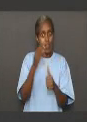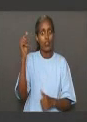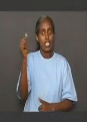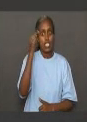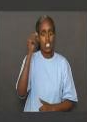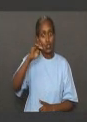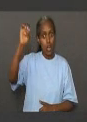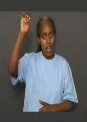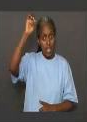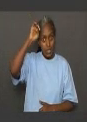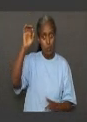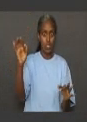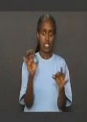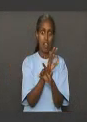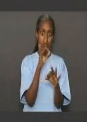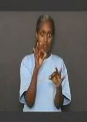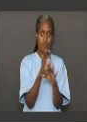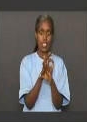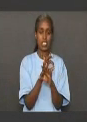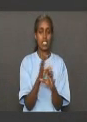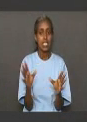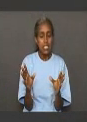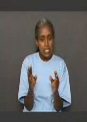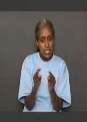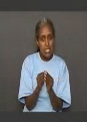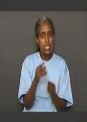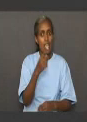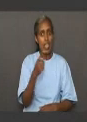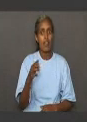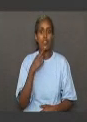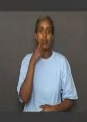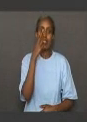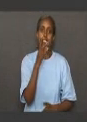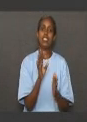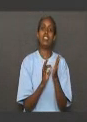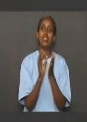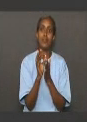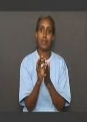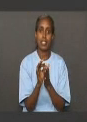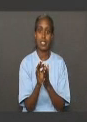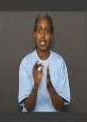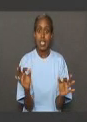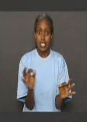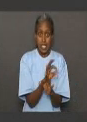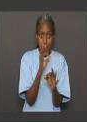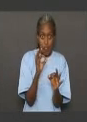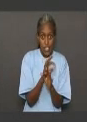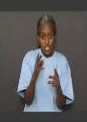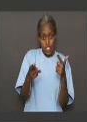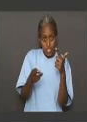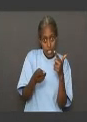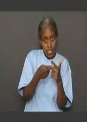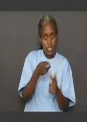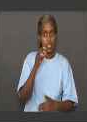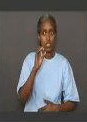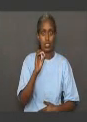natural exponential function is the set of real numbers. The function's range